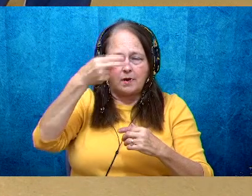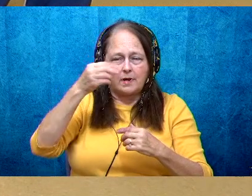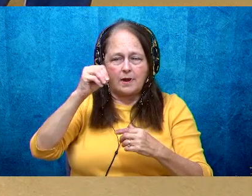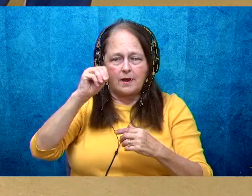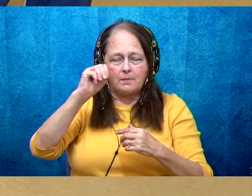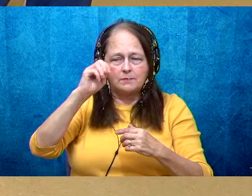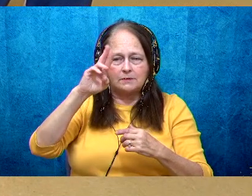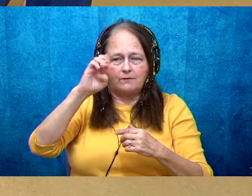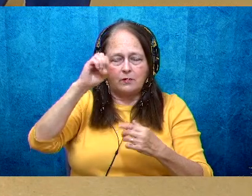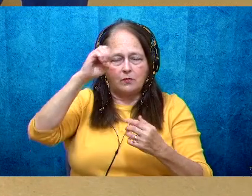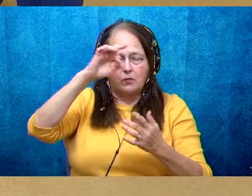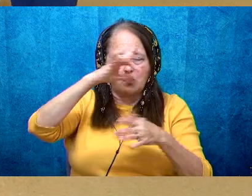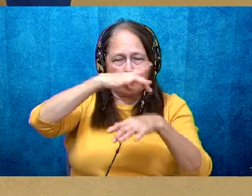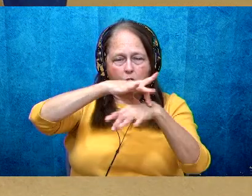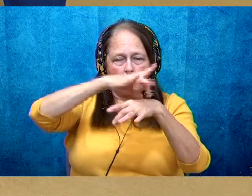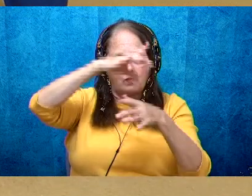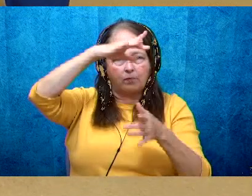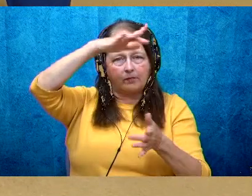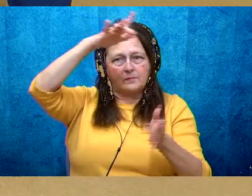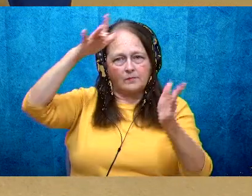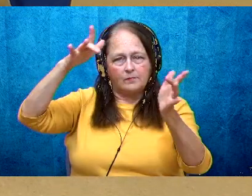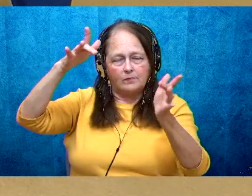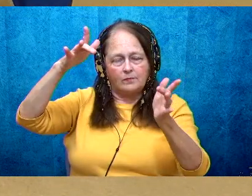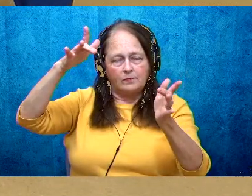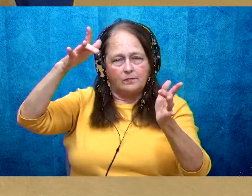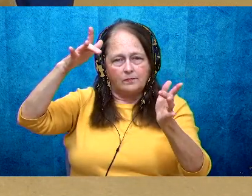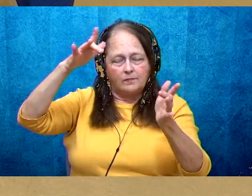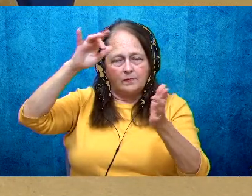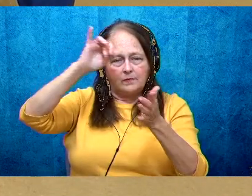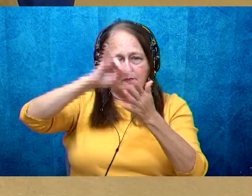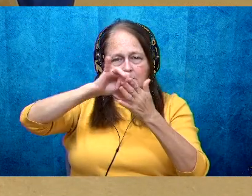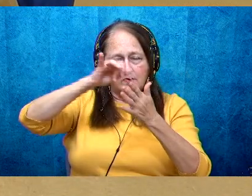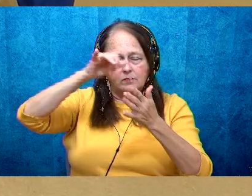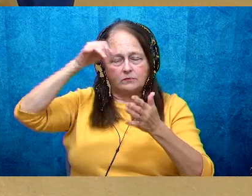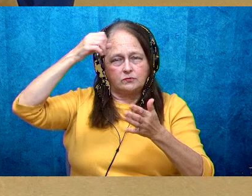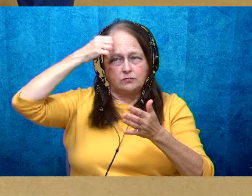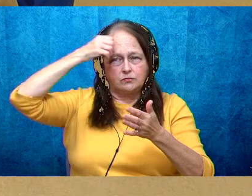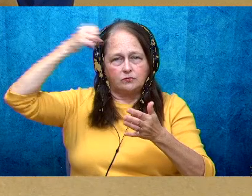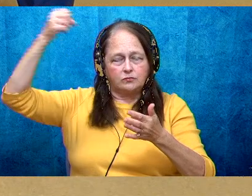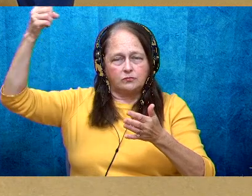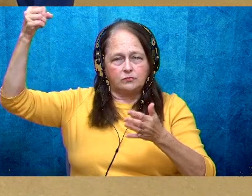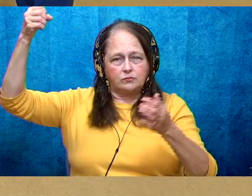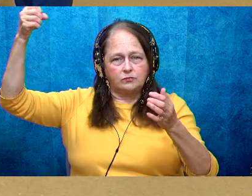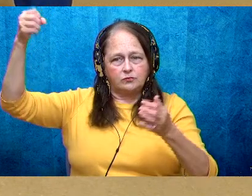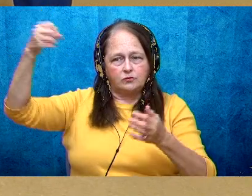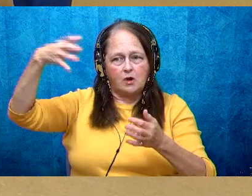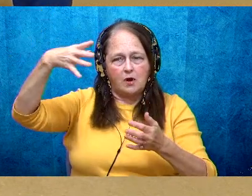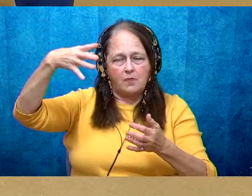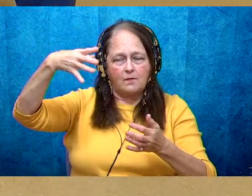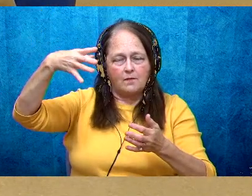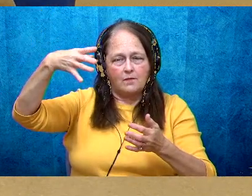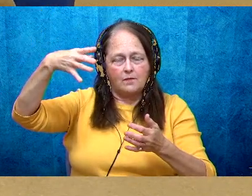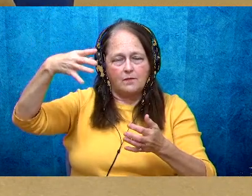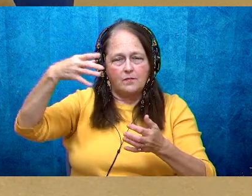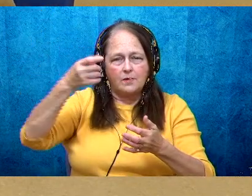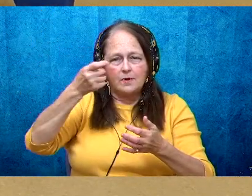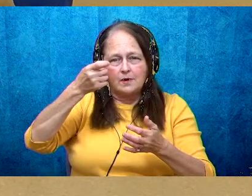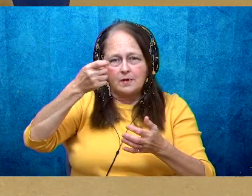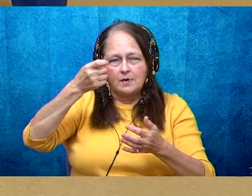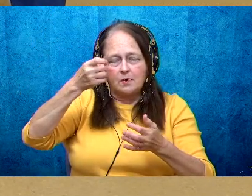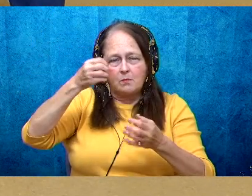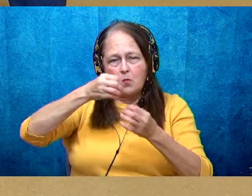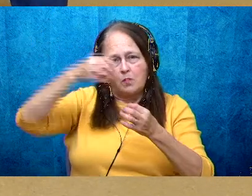tilted away from the sun, the angle that the sunlight is hitting the northern hemisphere is a little bit more